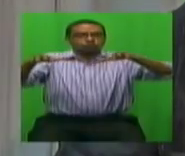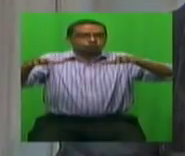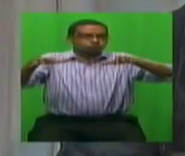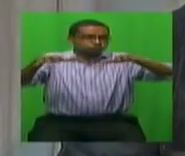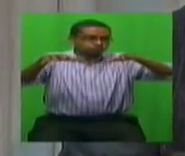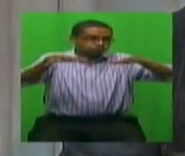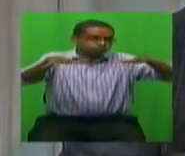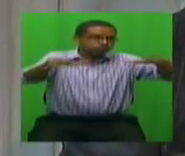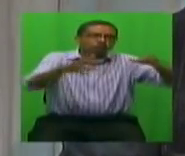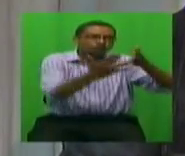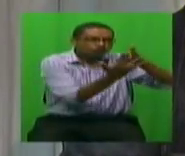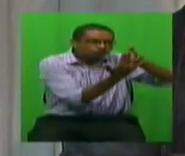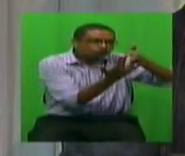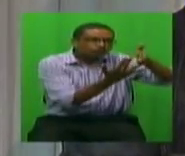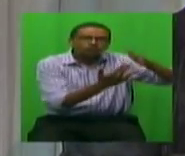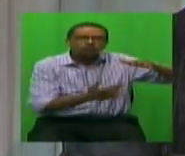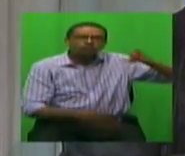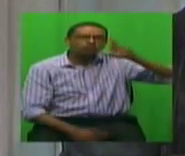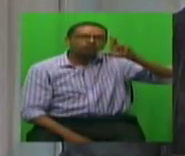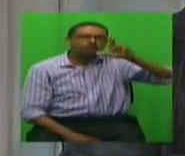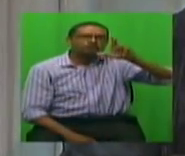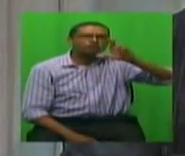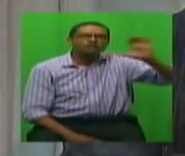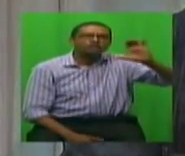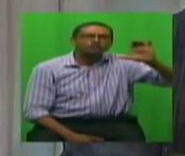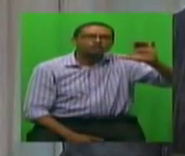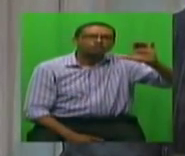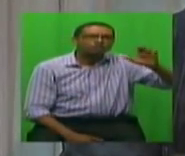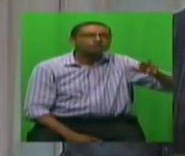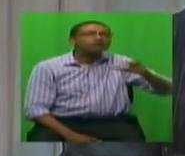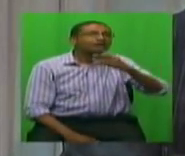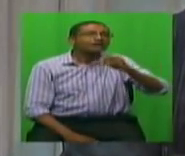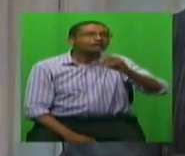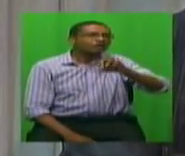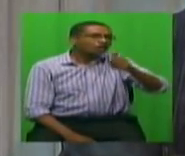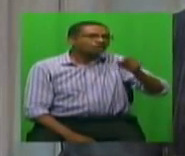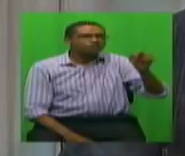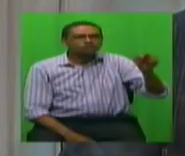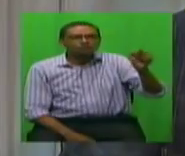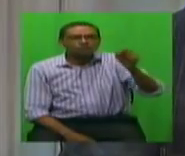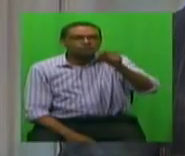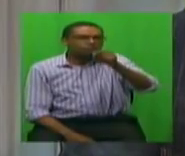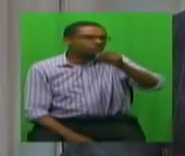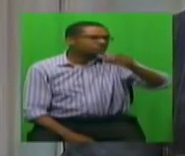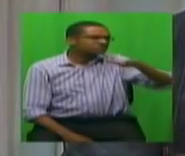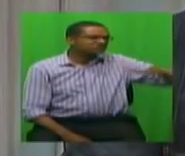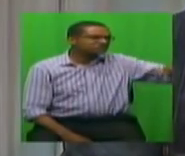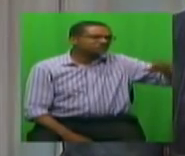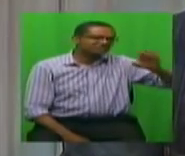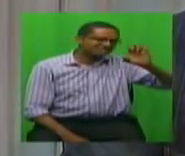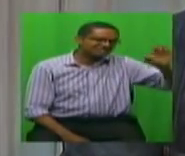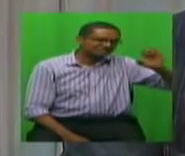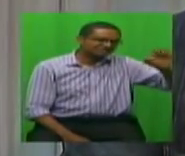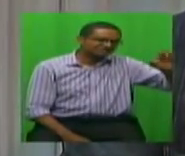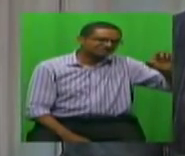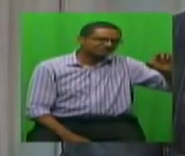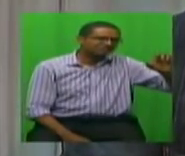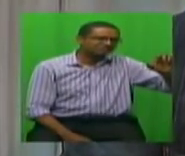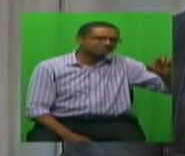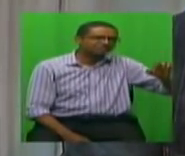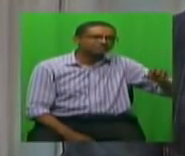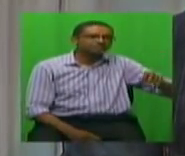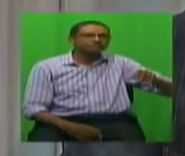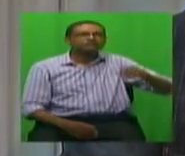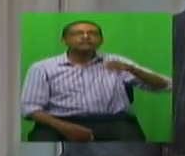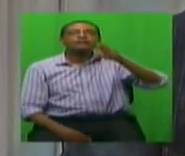Claro and all the communities heading east, and then eventually it's dumped in Mafikin, and